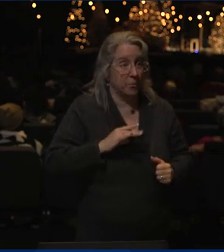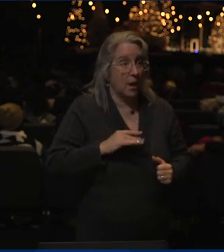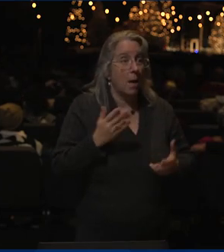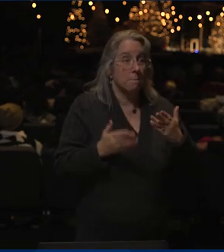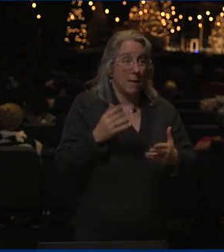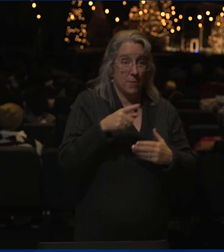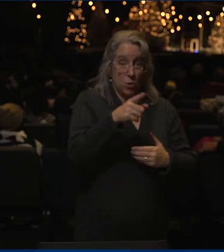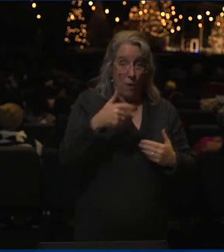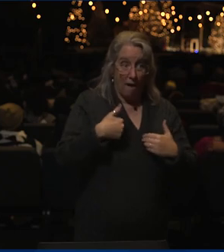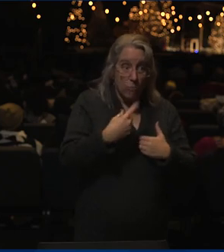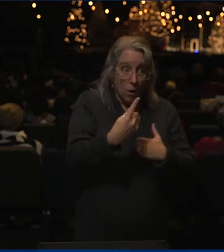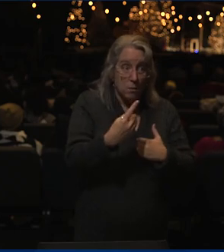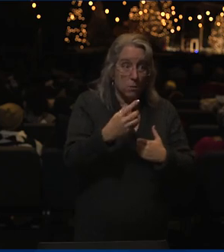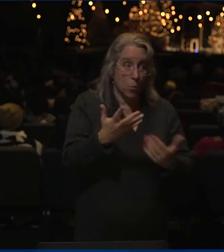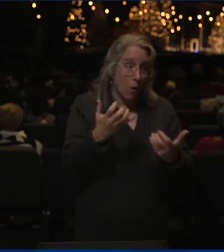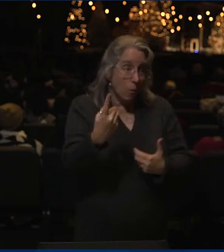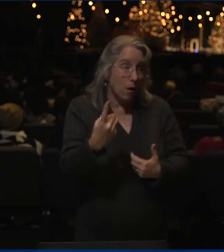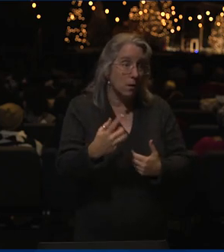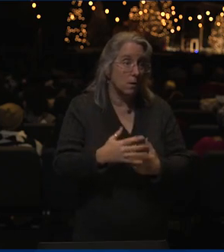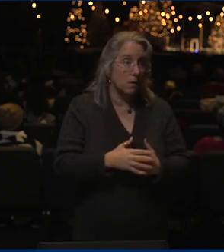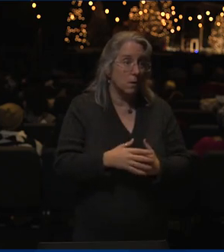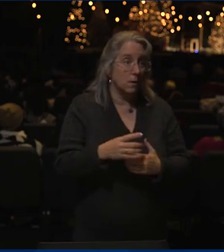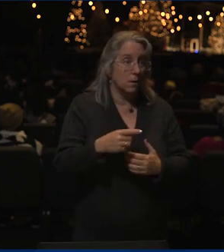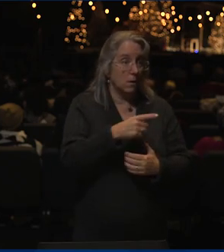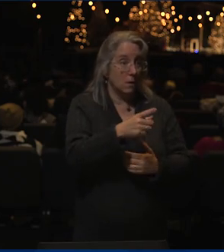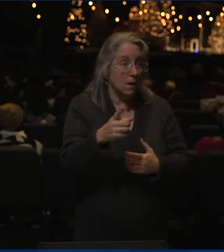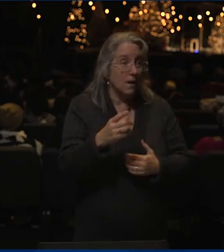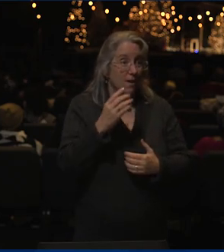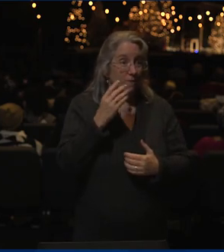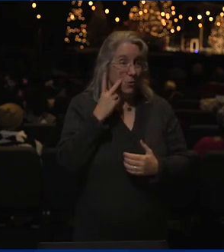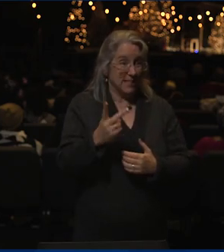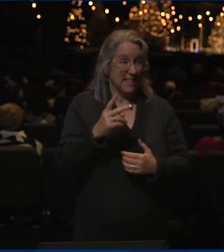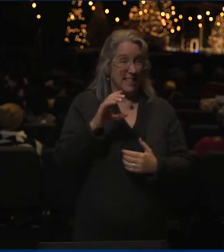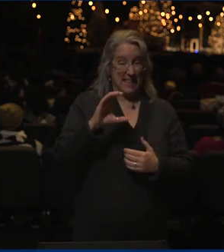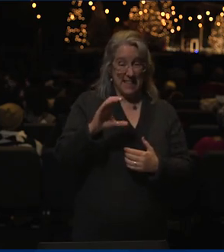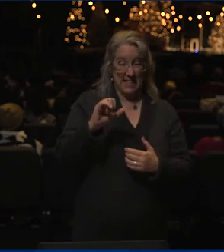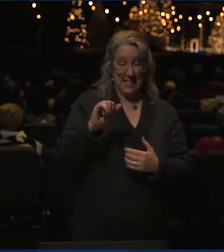one or want one. This is, have you guys heard of the Cybertruck, the Tesla Cybertruck?